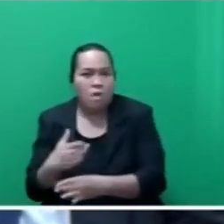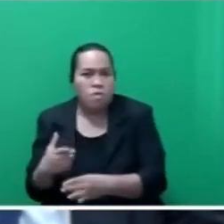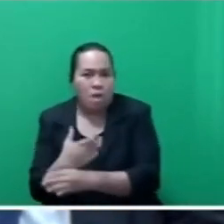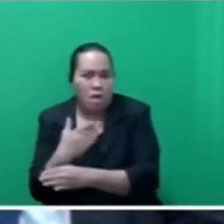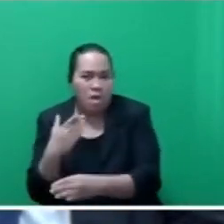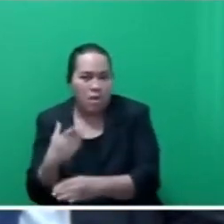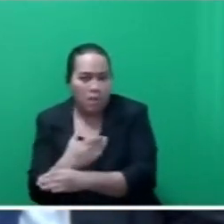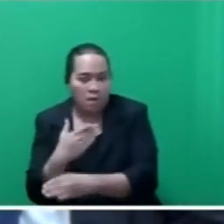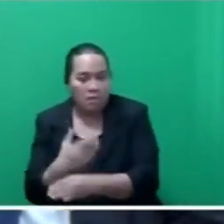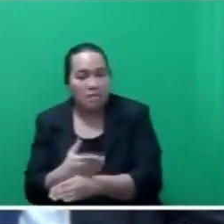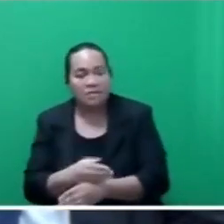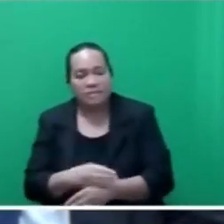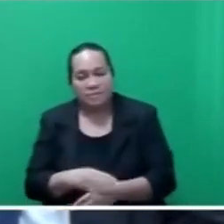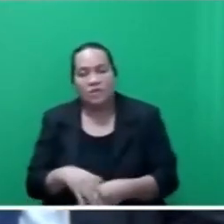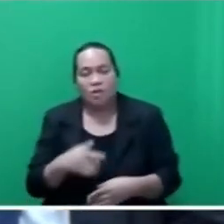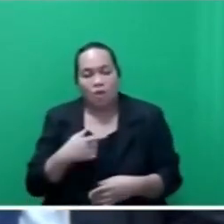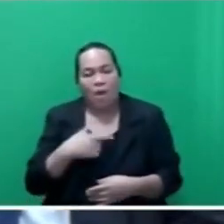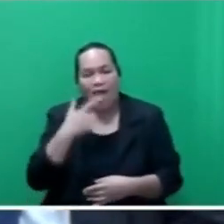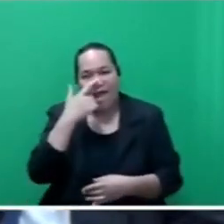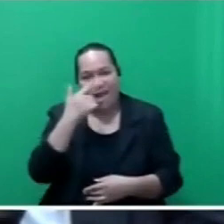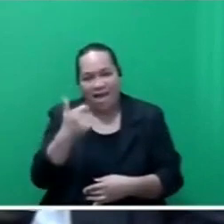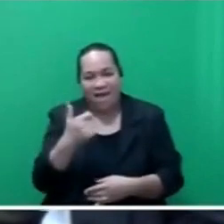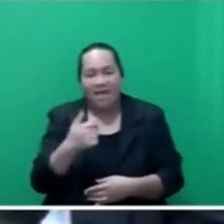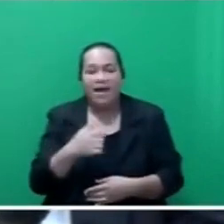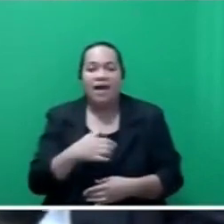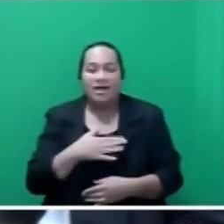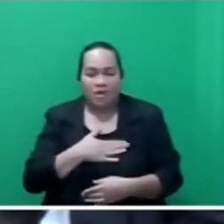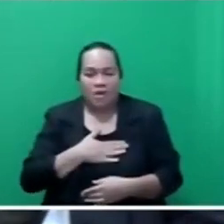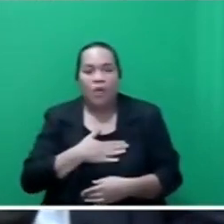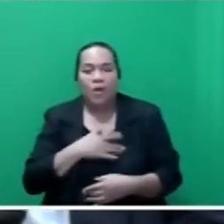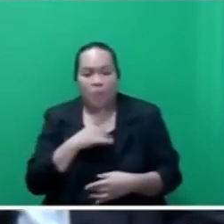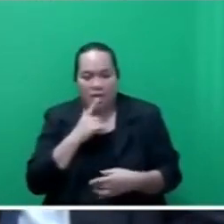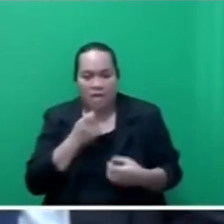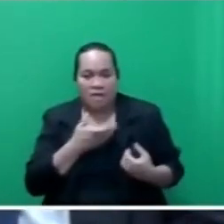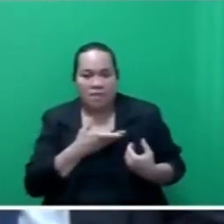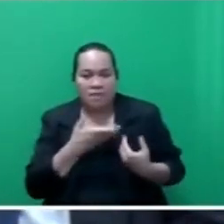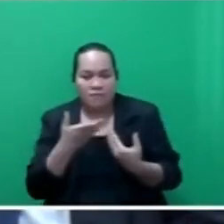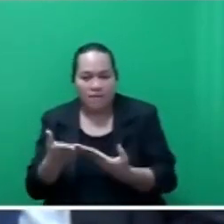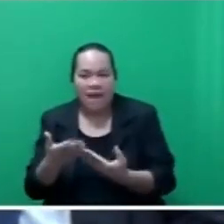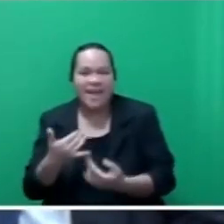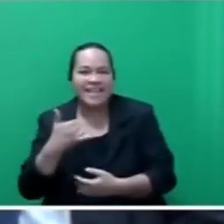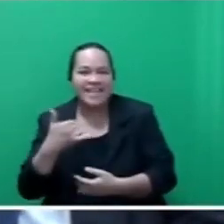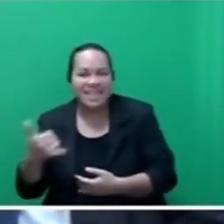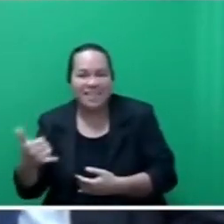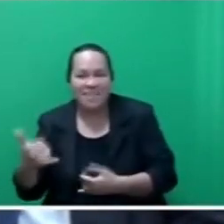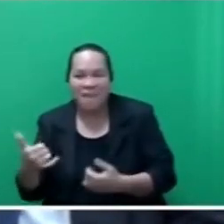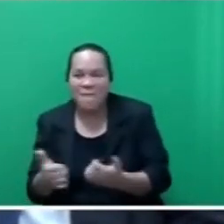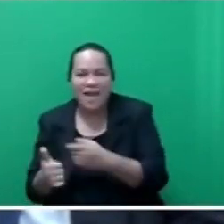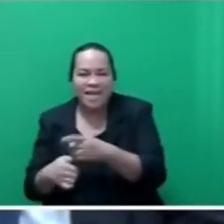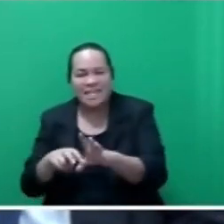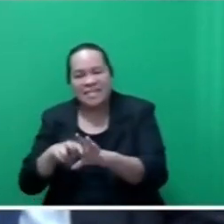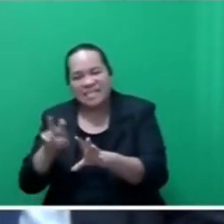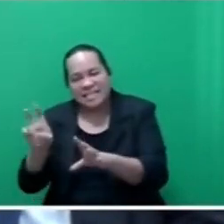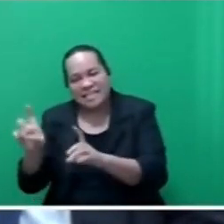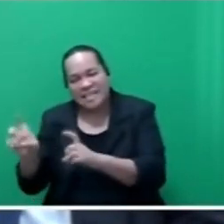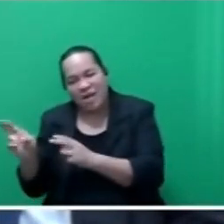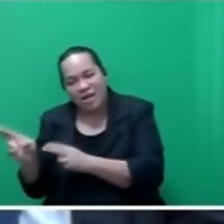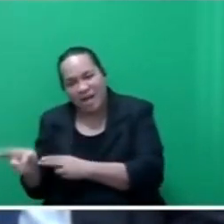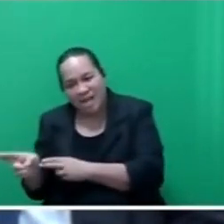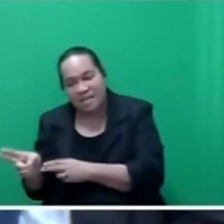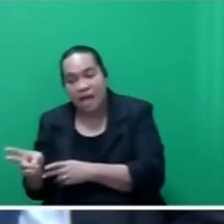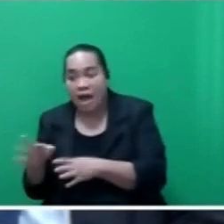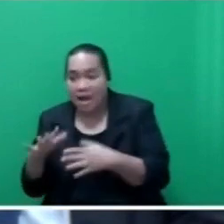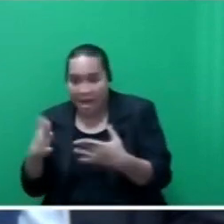now. We've been very fortunate that recently we've been able to give leave to a lot of our staff, and they are now being